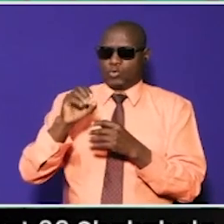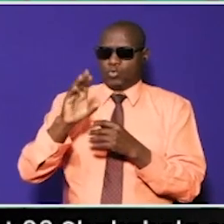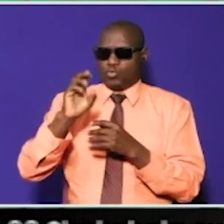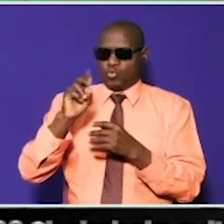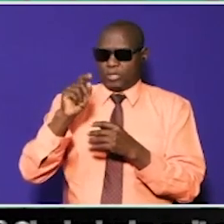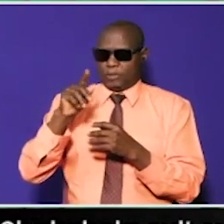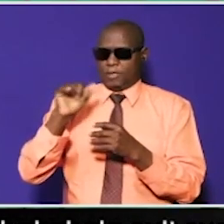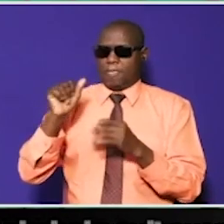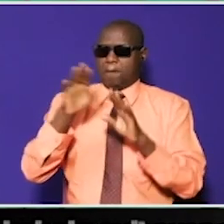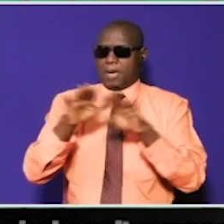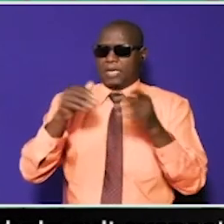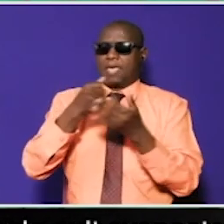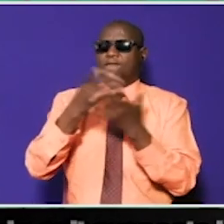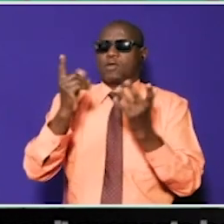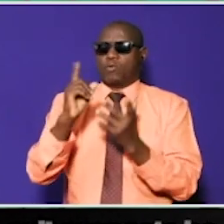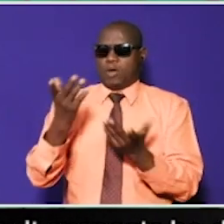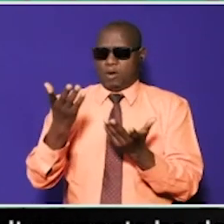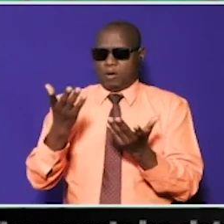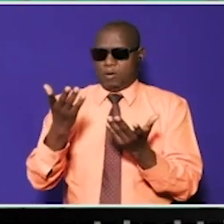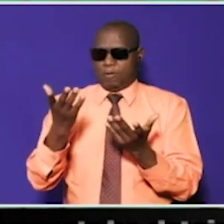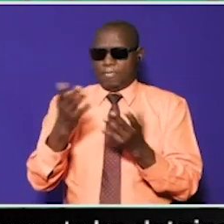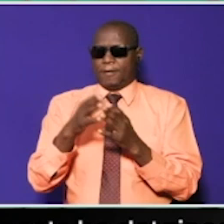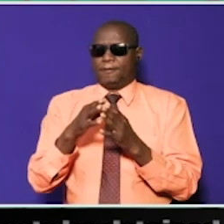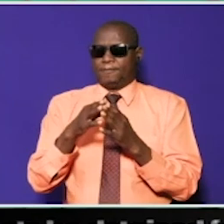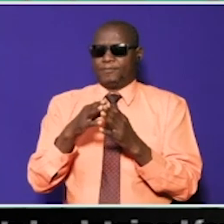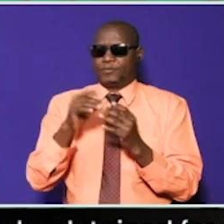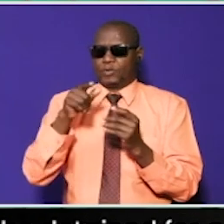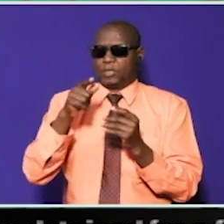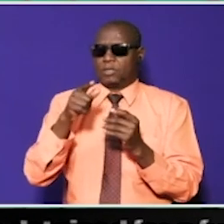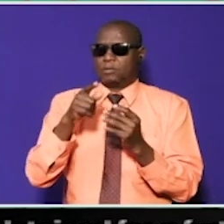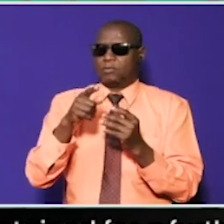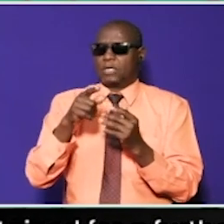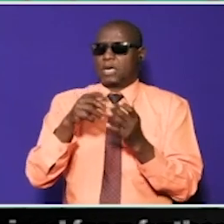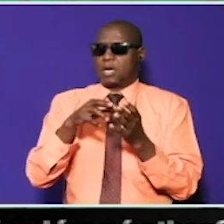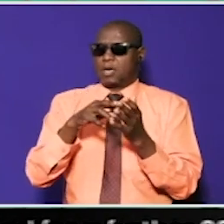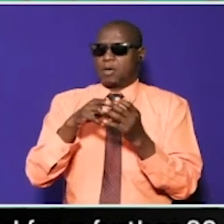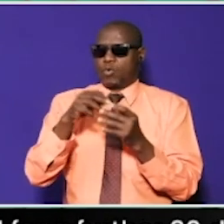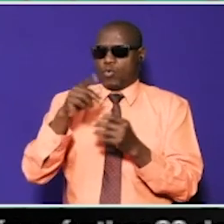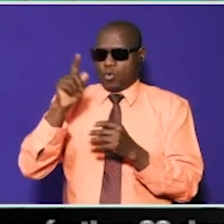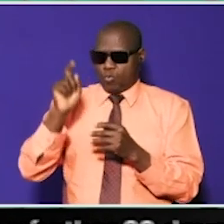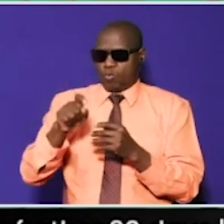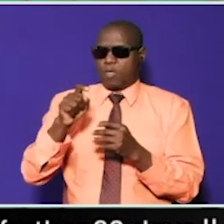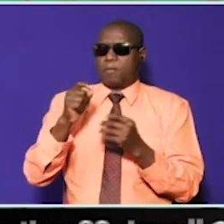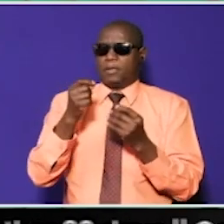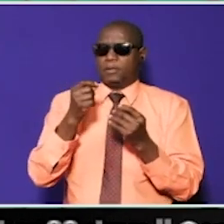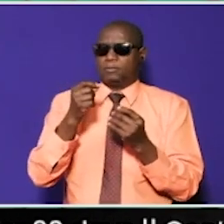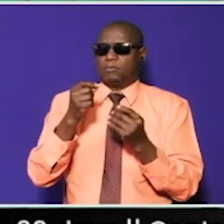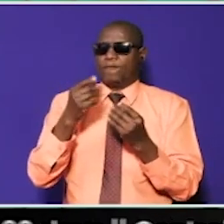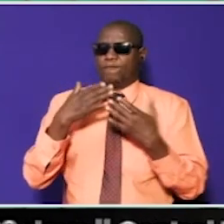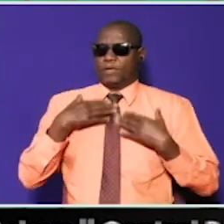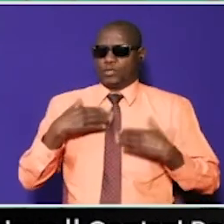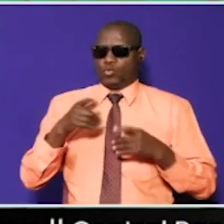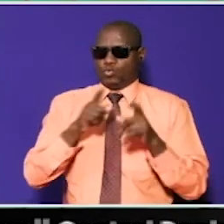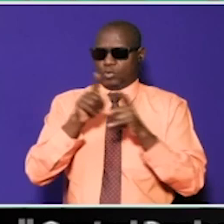their status, including many of whom the requirement of physical travel and manual transactions